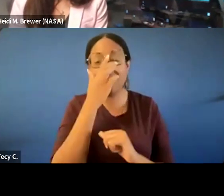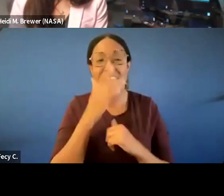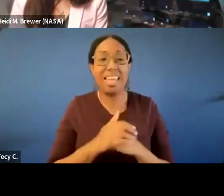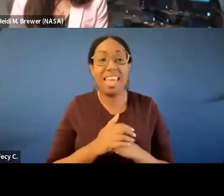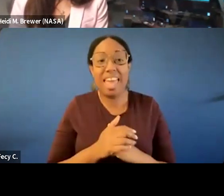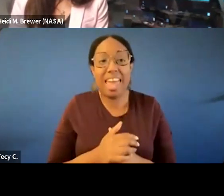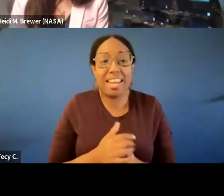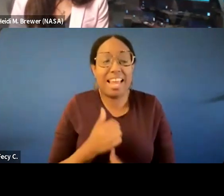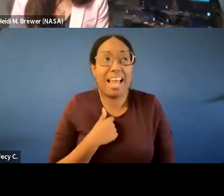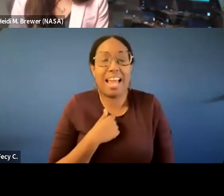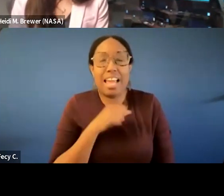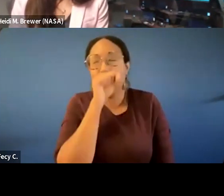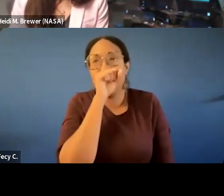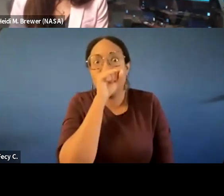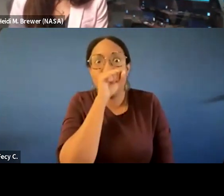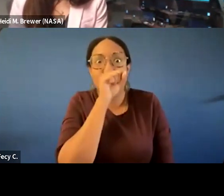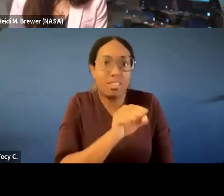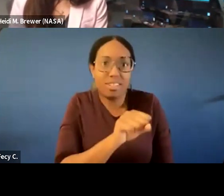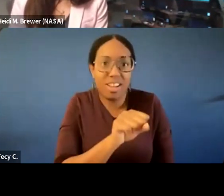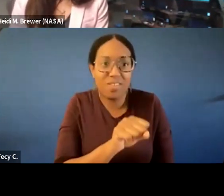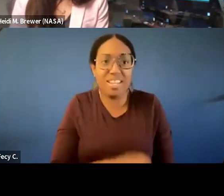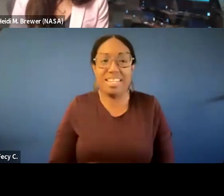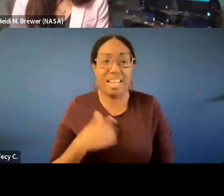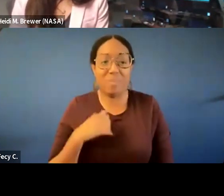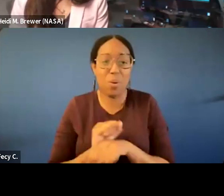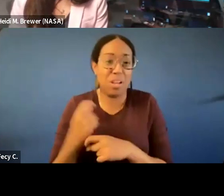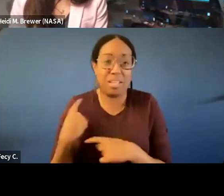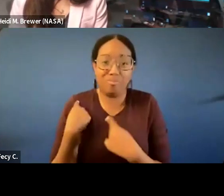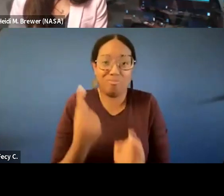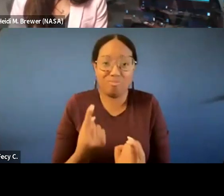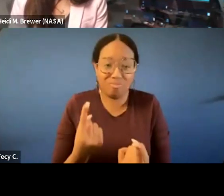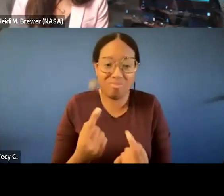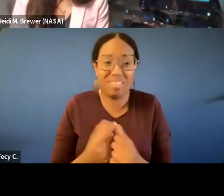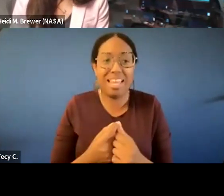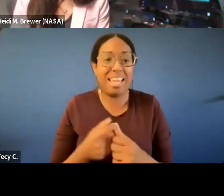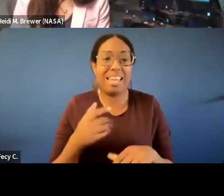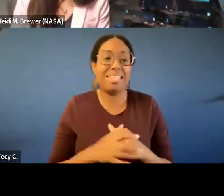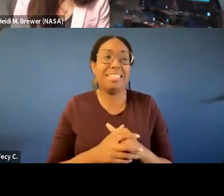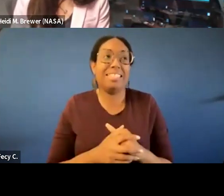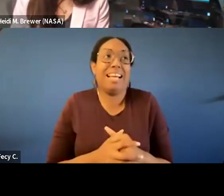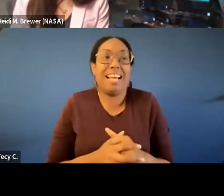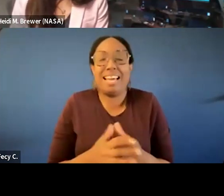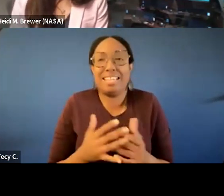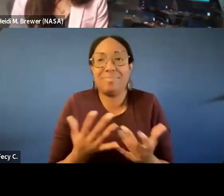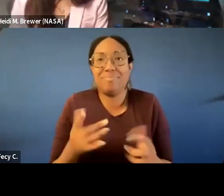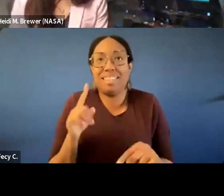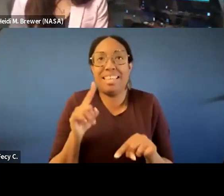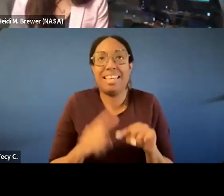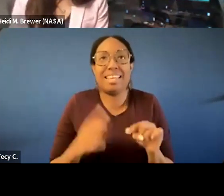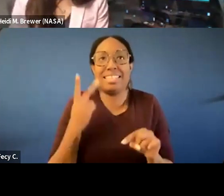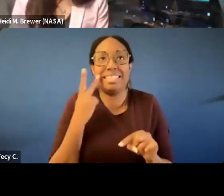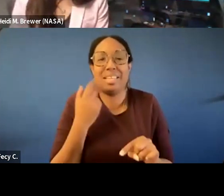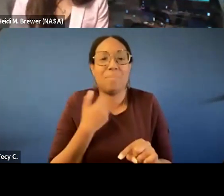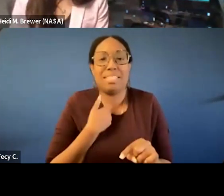obnoxiously in love with what I do. I've done it for a very long time now, and I can't see myself not doing it. So a chamber of